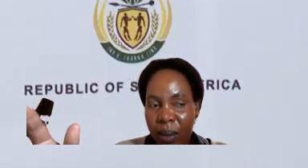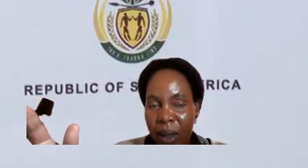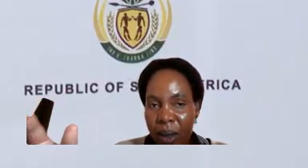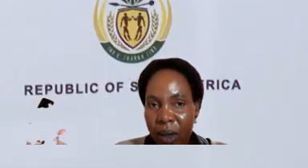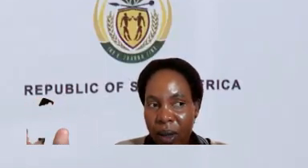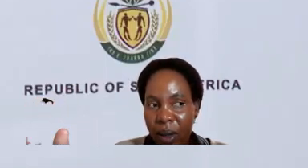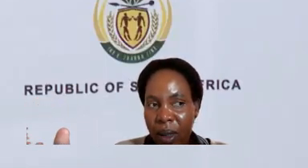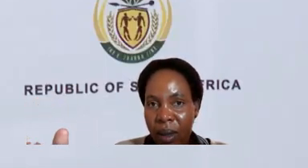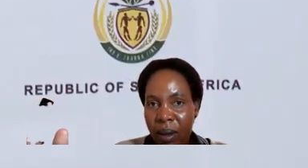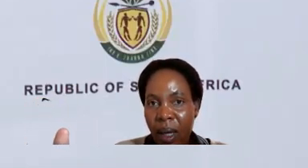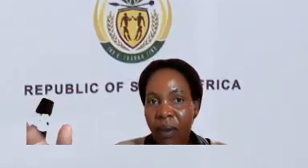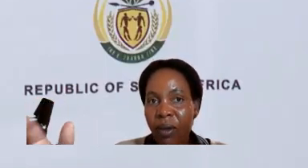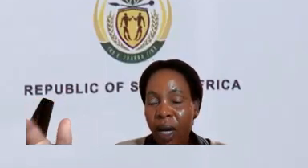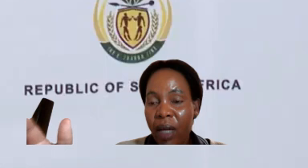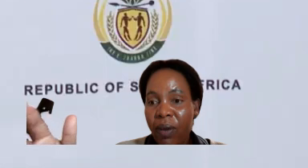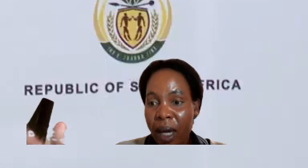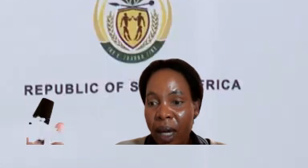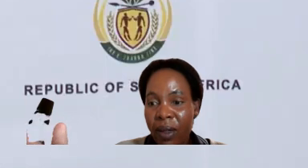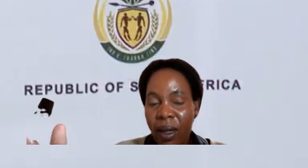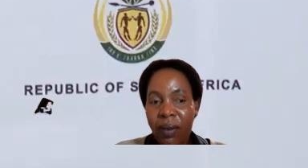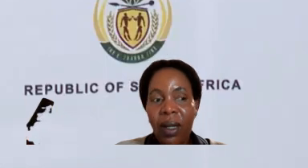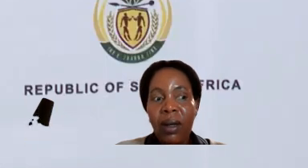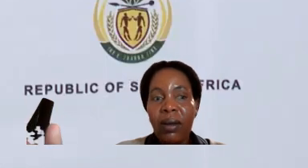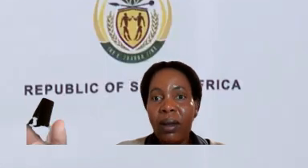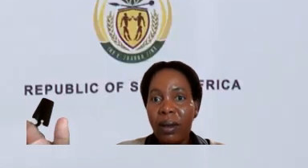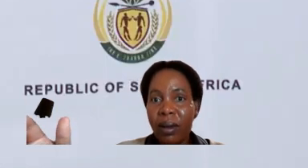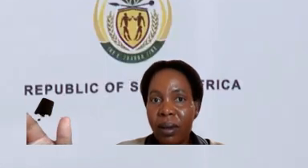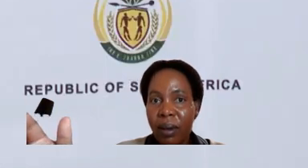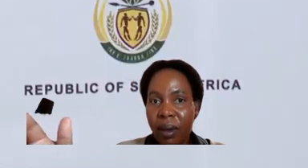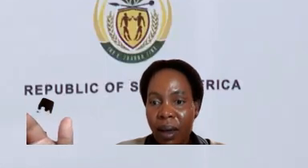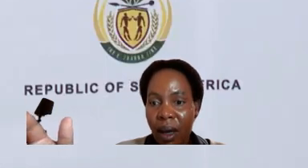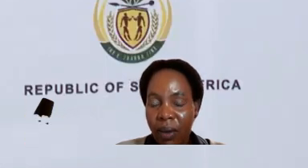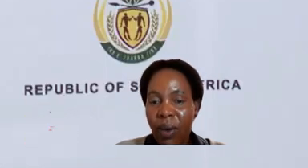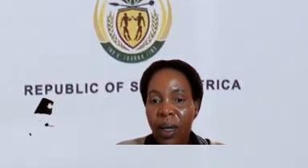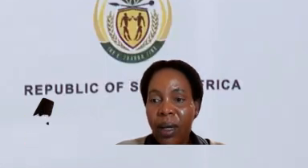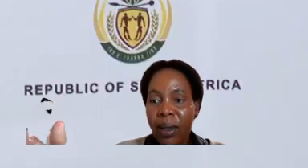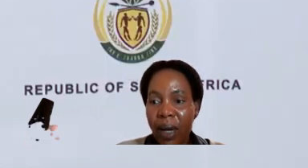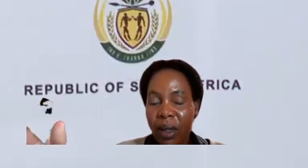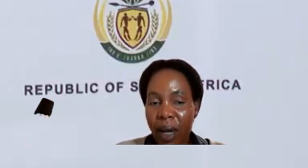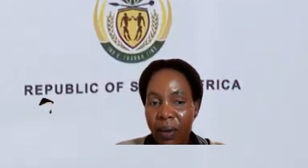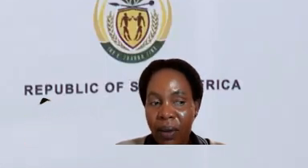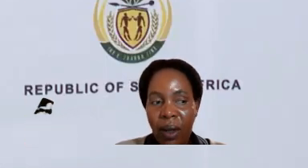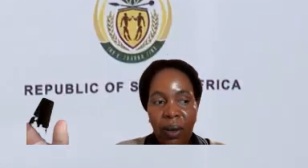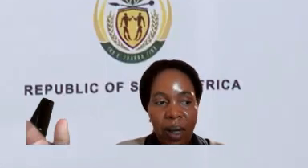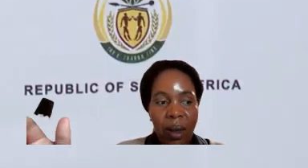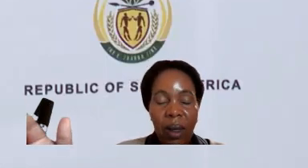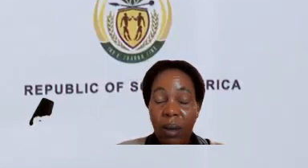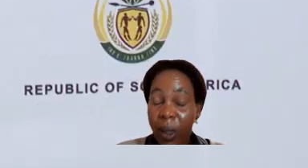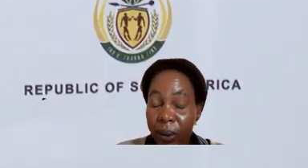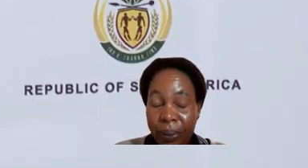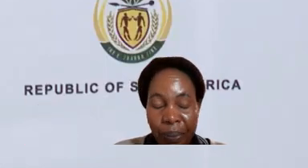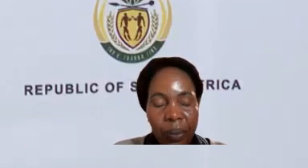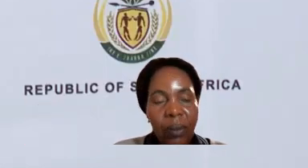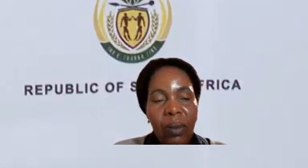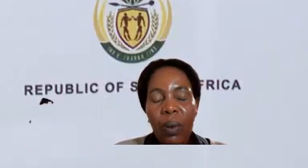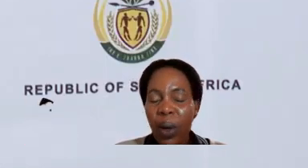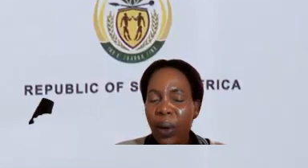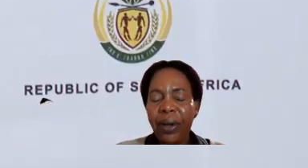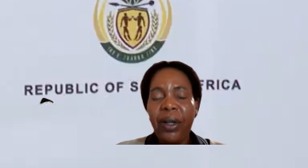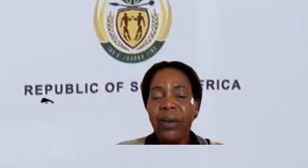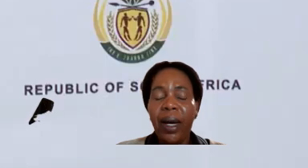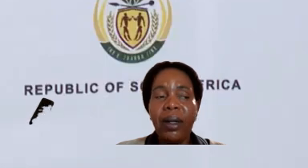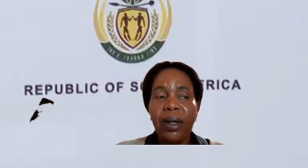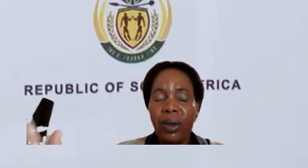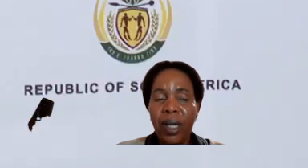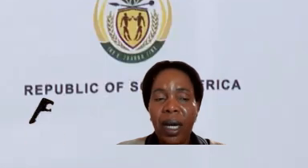killing them intentionally. They have a right for life. South Africa is, everyone has a right to life, including criminals. We